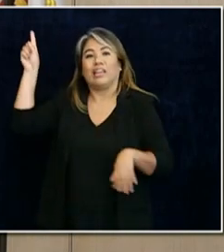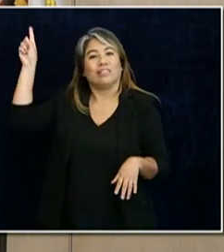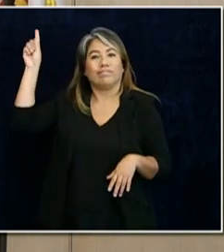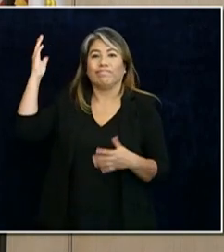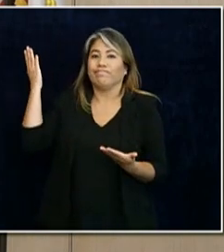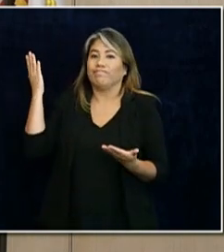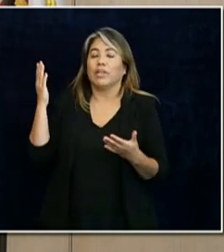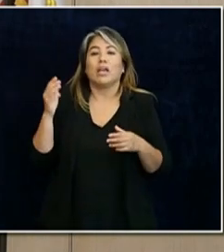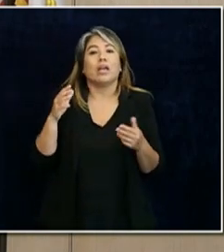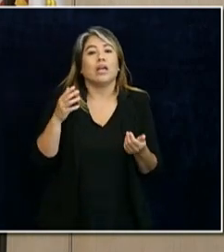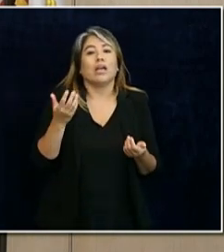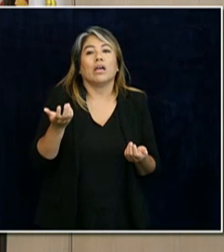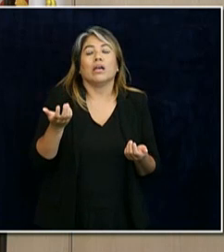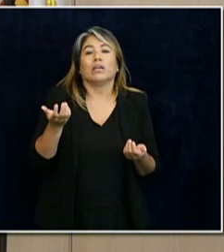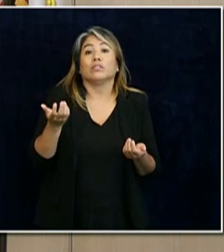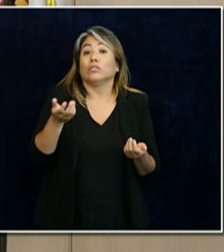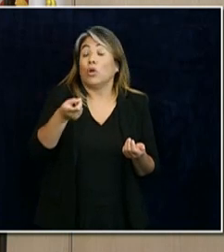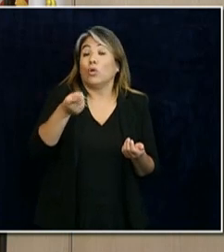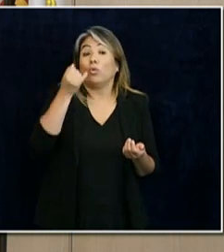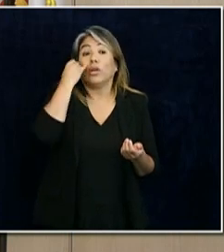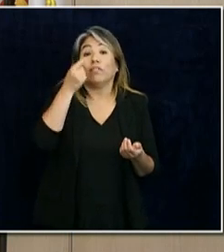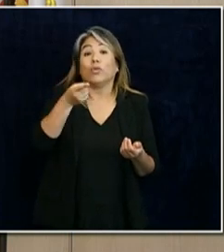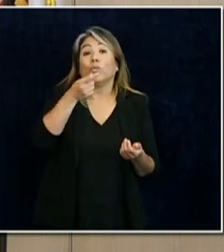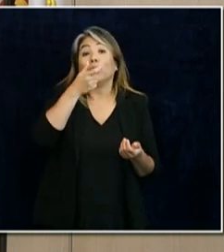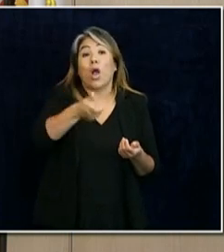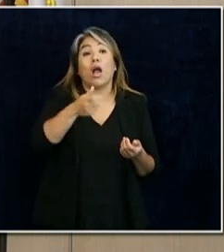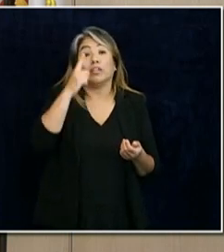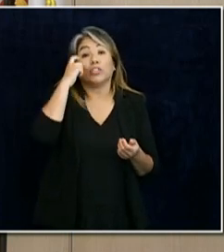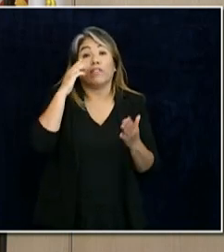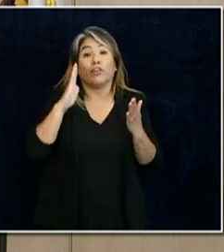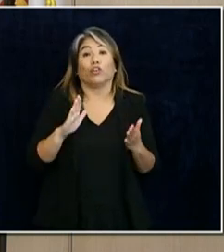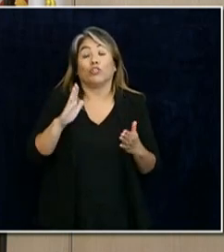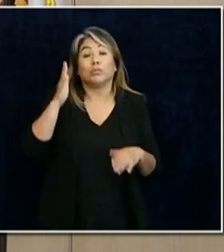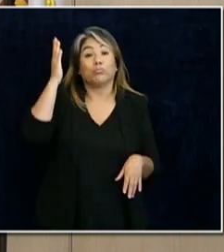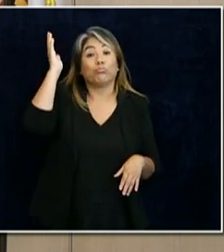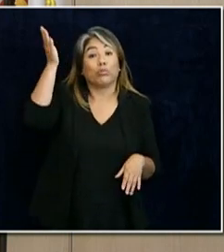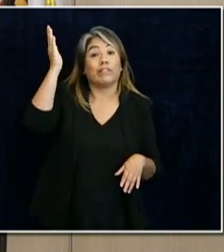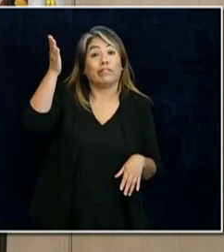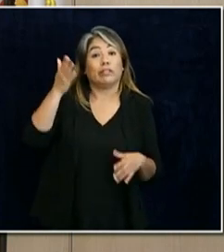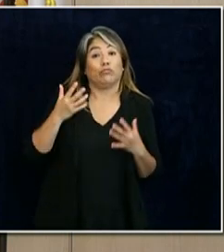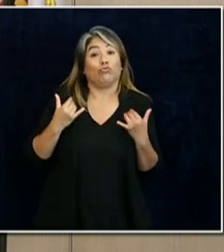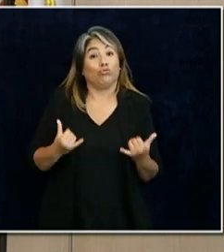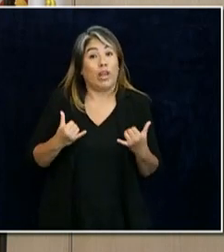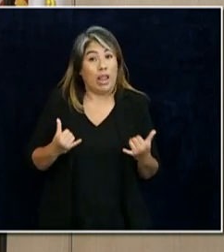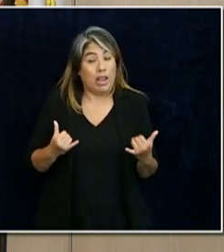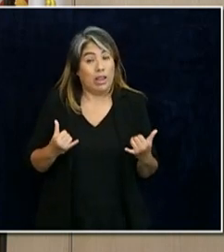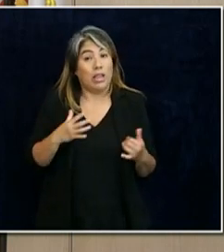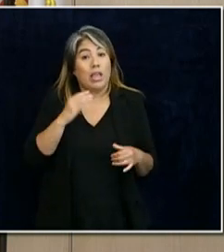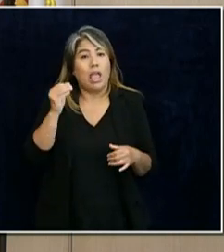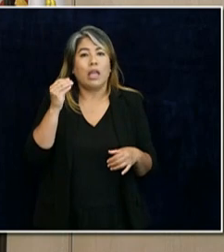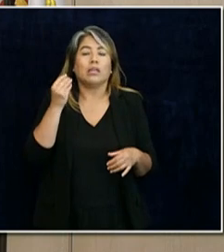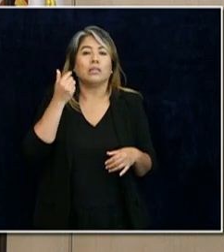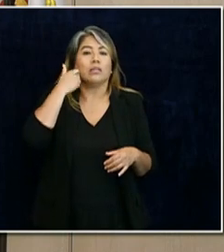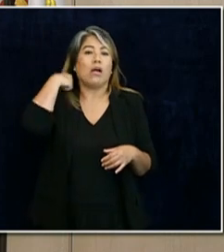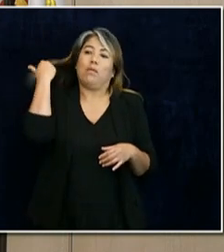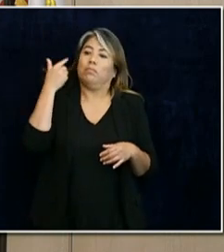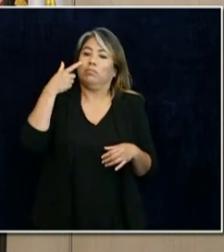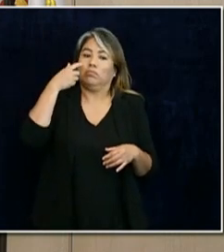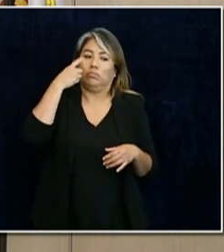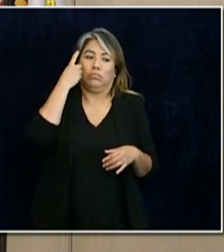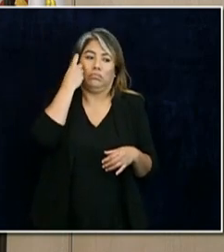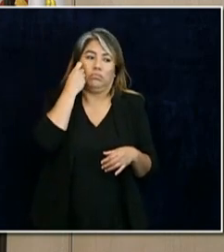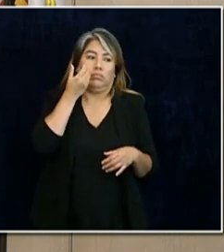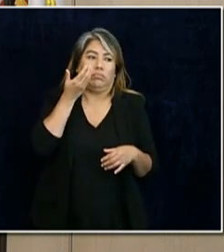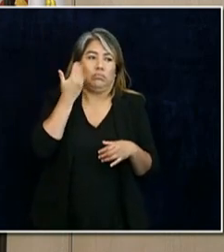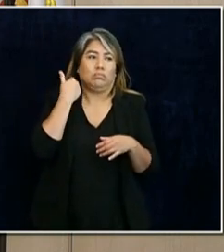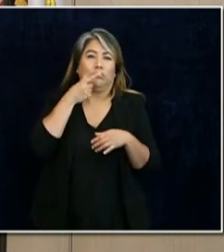So, and if you watch the governor's briefings today and in previous